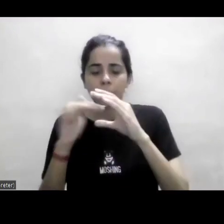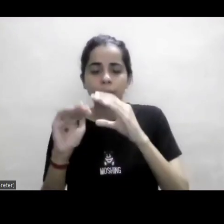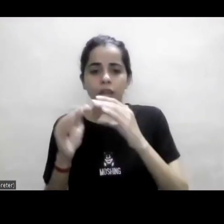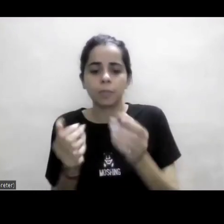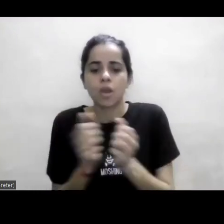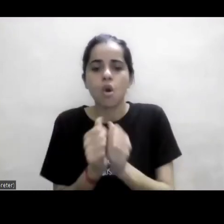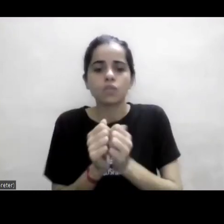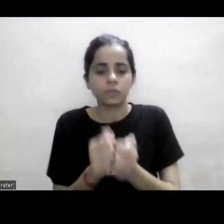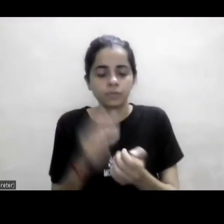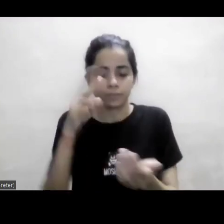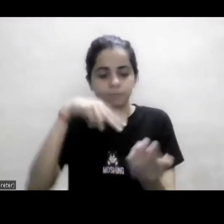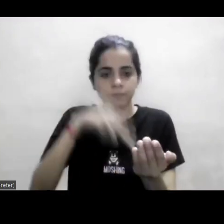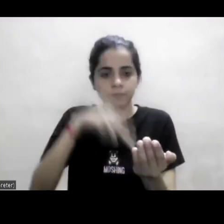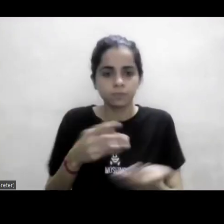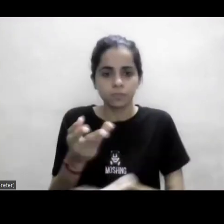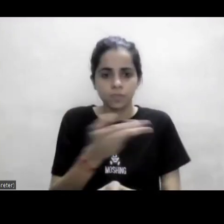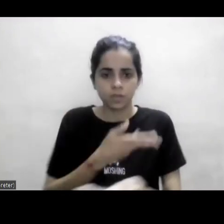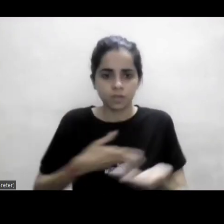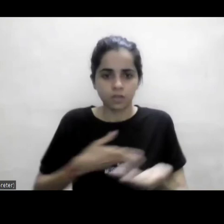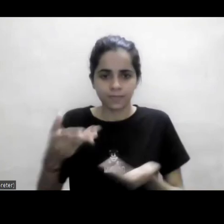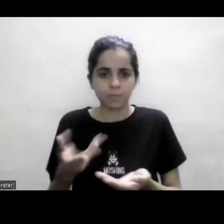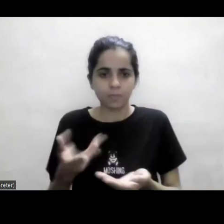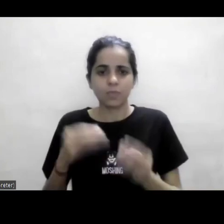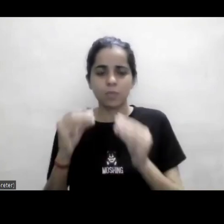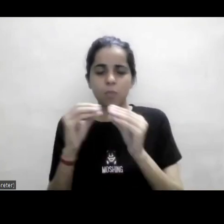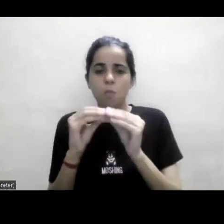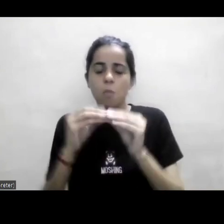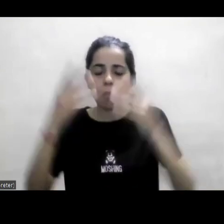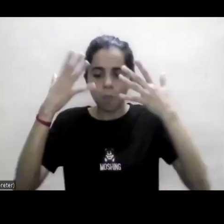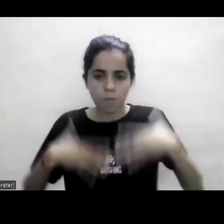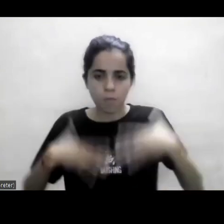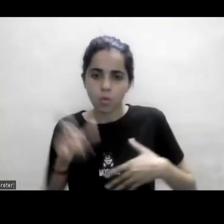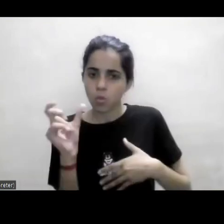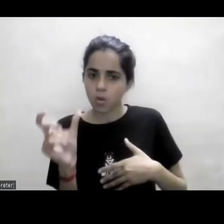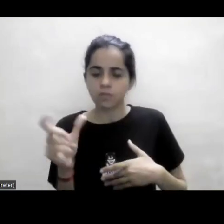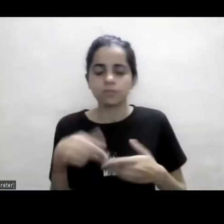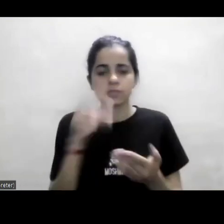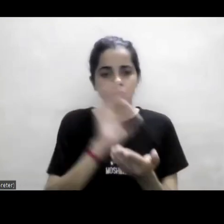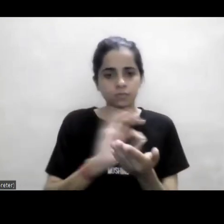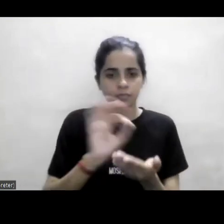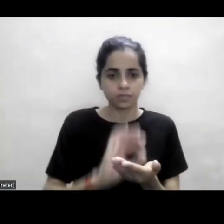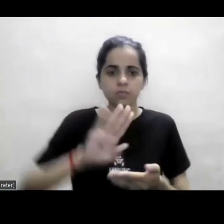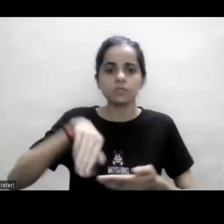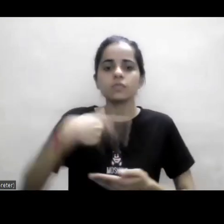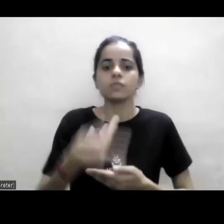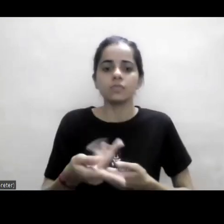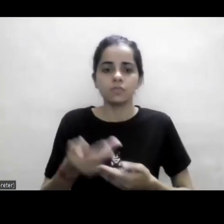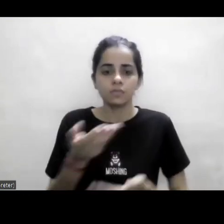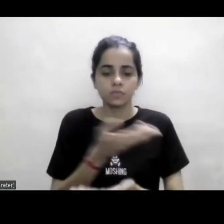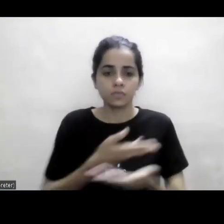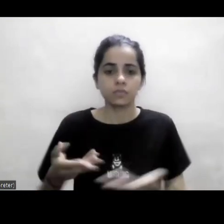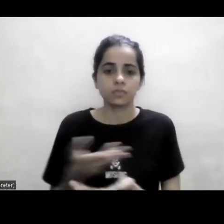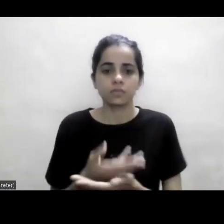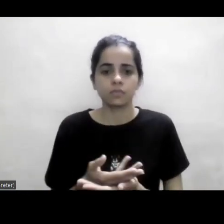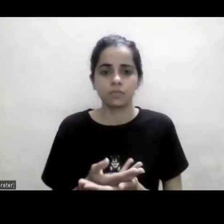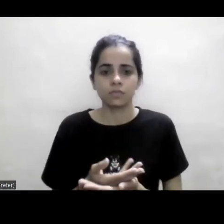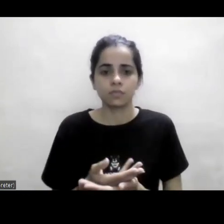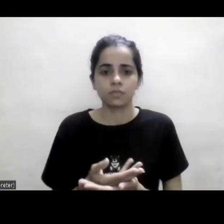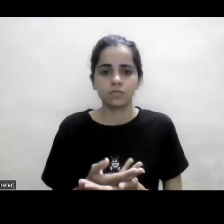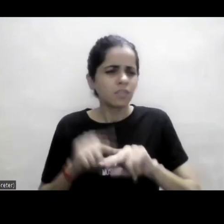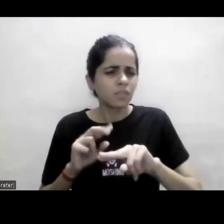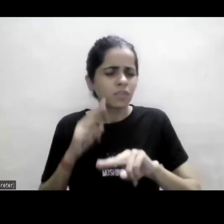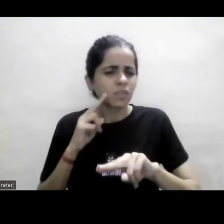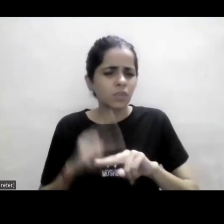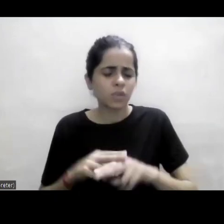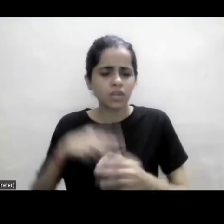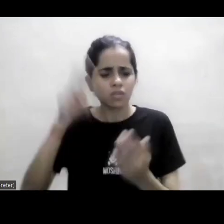chat. Body dysmorphia, I've noted it down. And maybe we can have a discussion around it. If you can share the